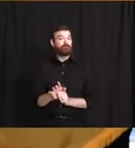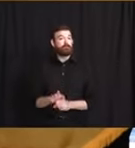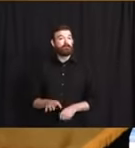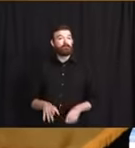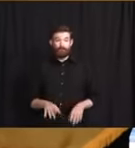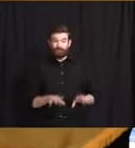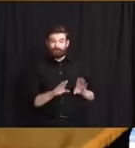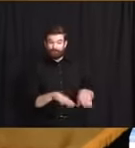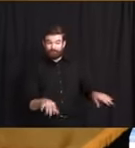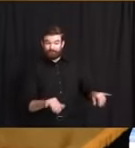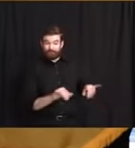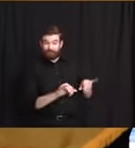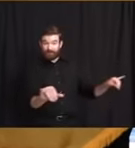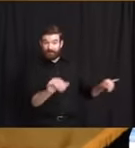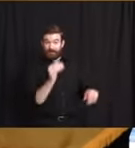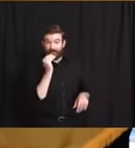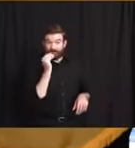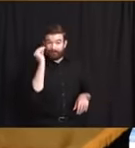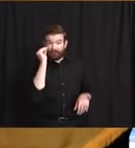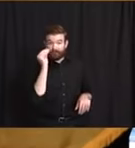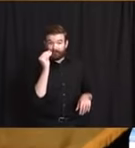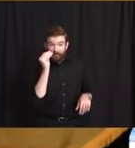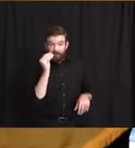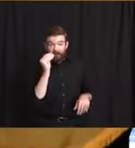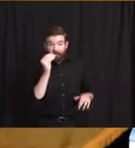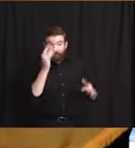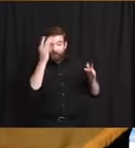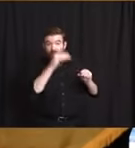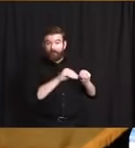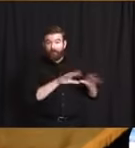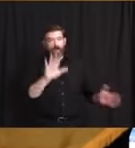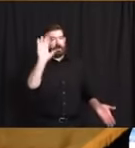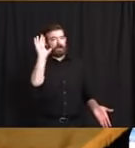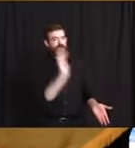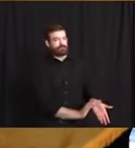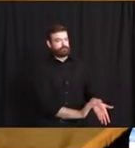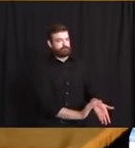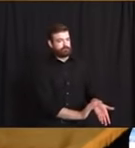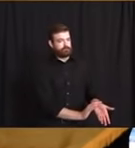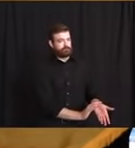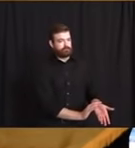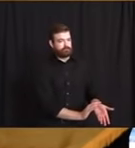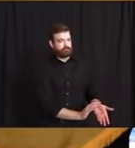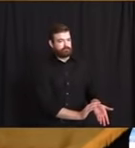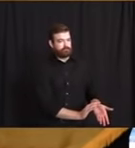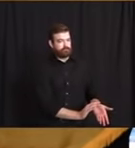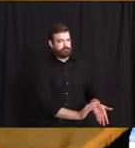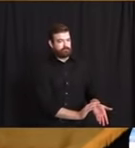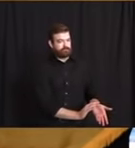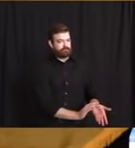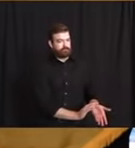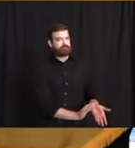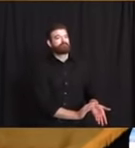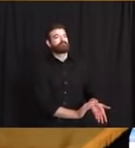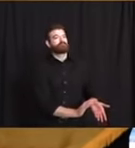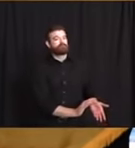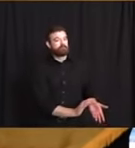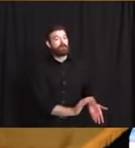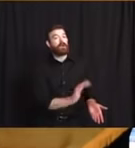the virus, it has also resulted in delays and decreases in the number of children